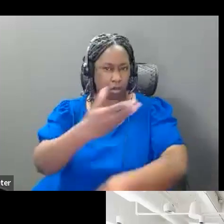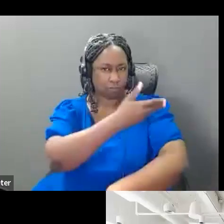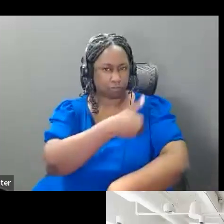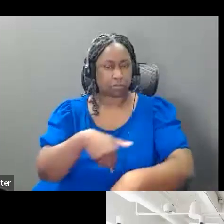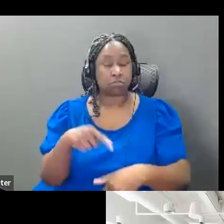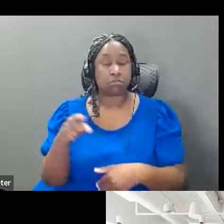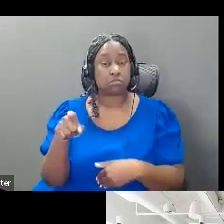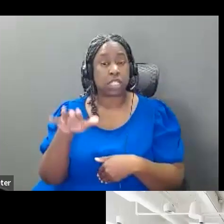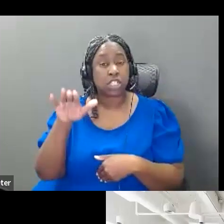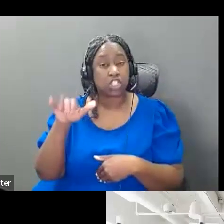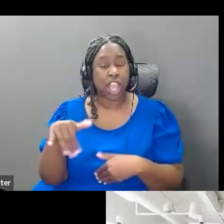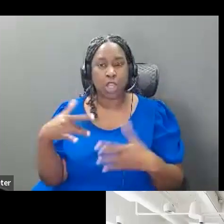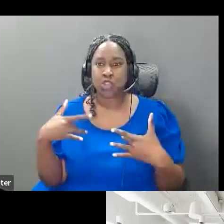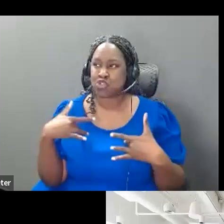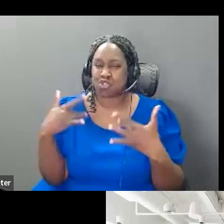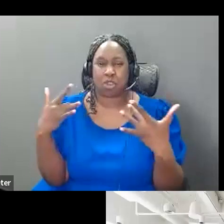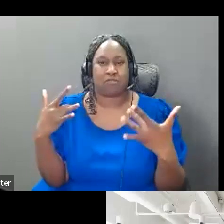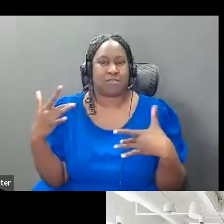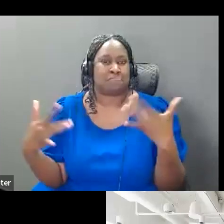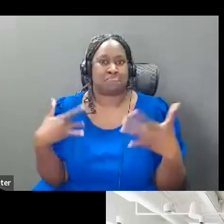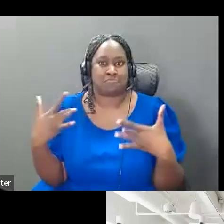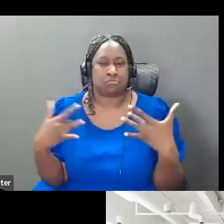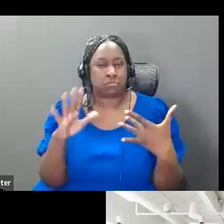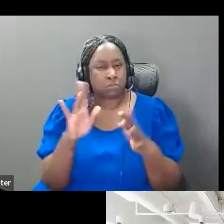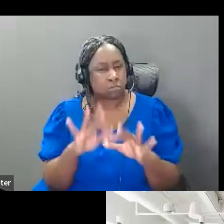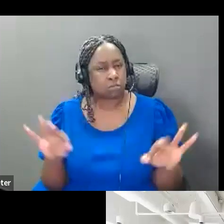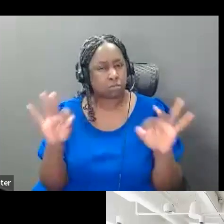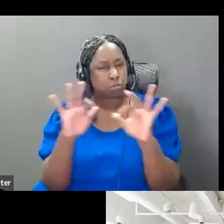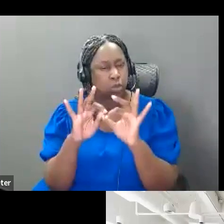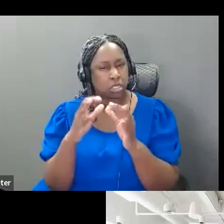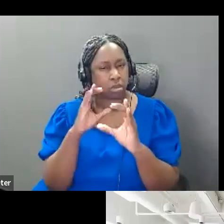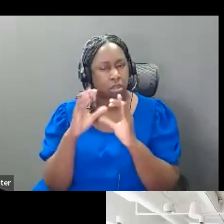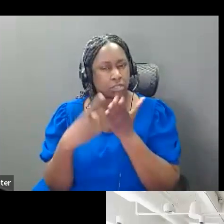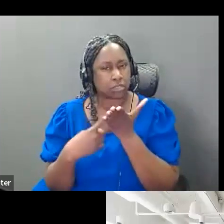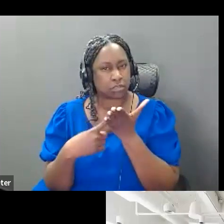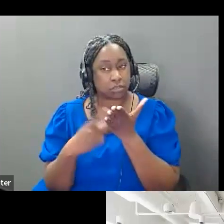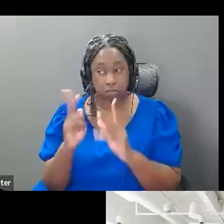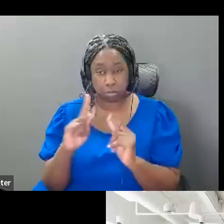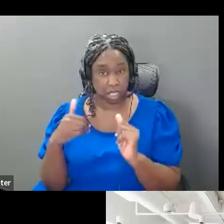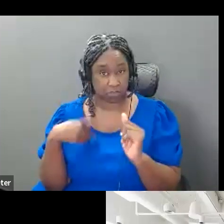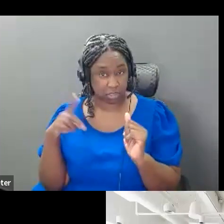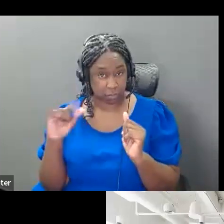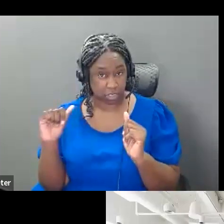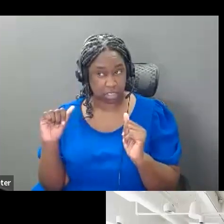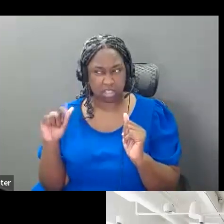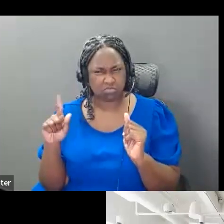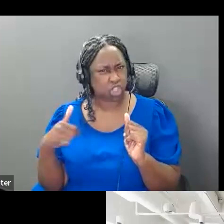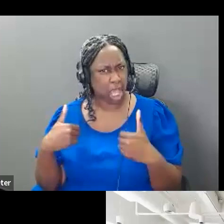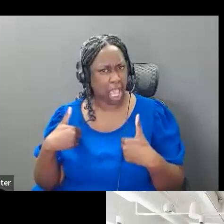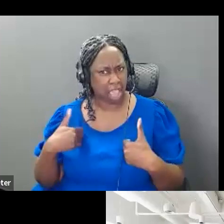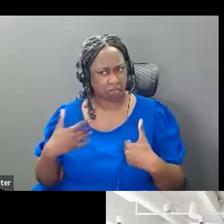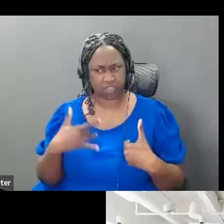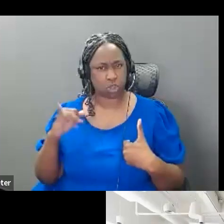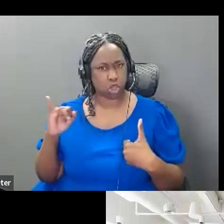very, very joyful. And I think there's a really important conversation to have about, like, people with disabilities deserve to experience joy, but at the